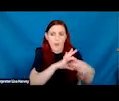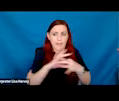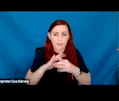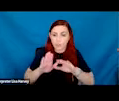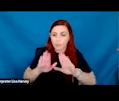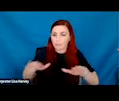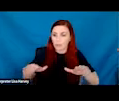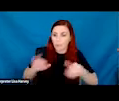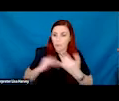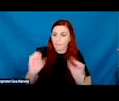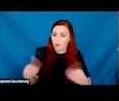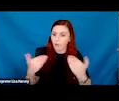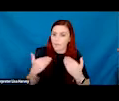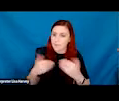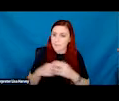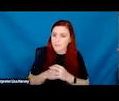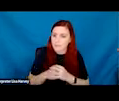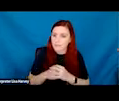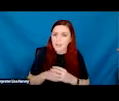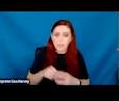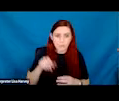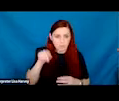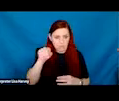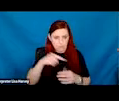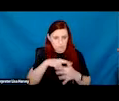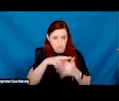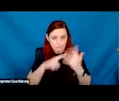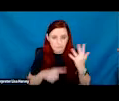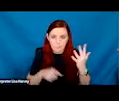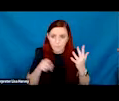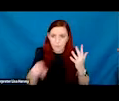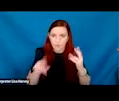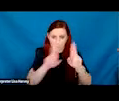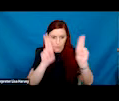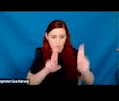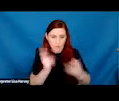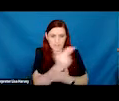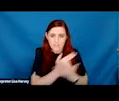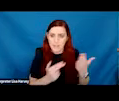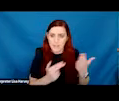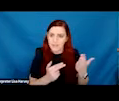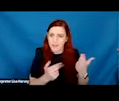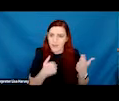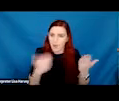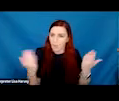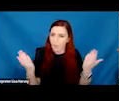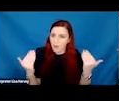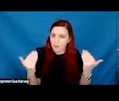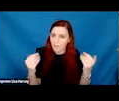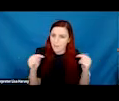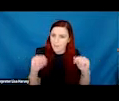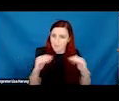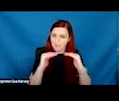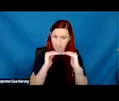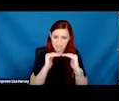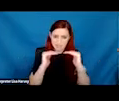autism. This new European standard is the first of its kind for universal design. And I welcome the fact that it is a standard rather